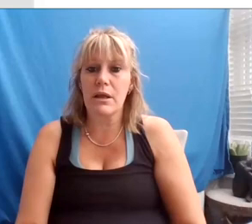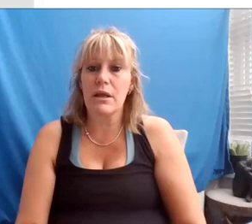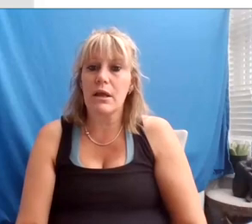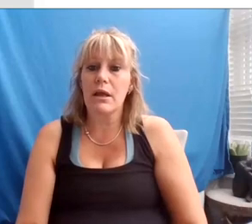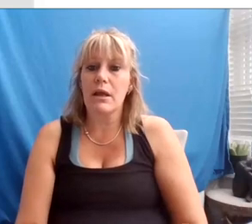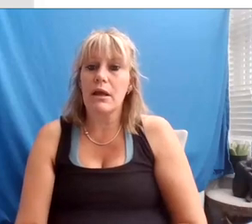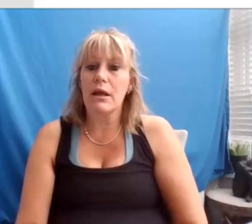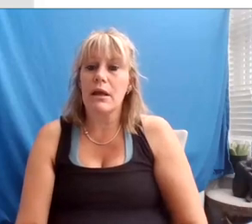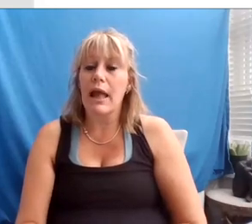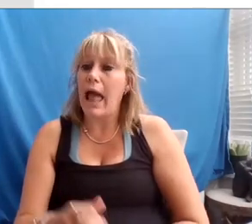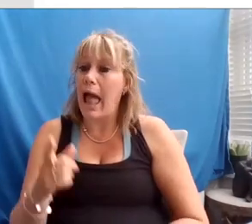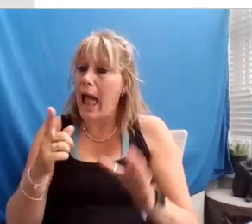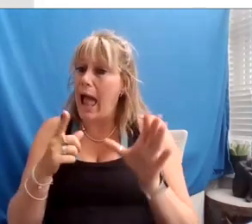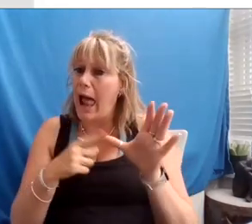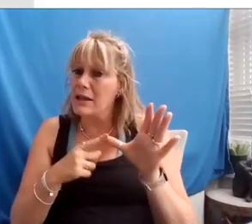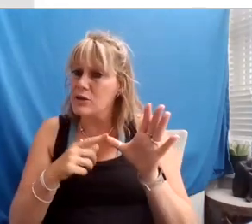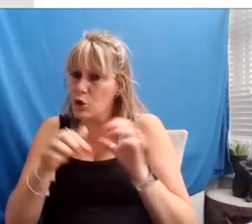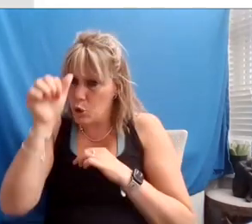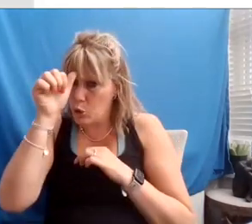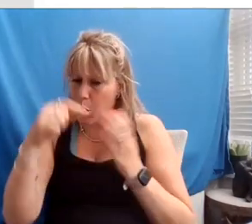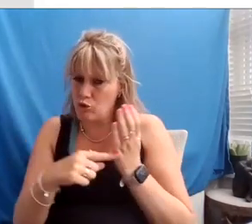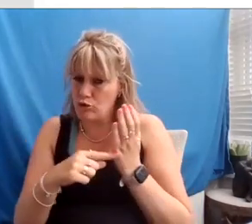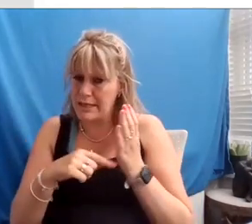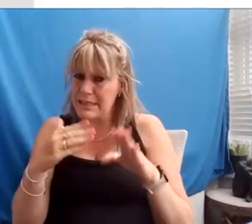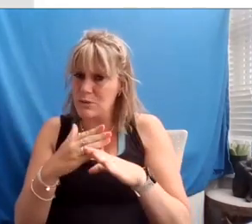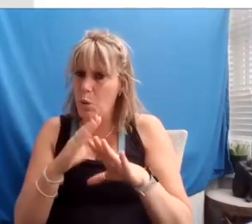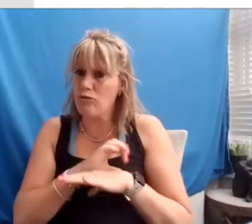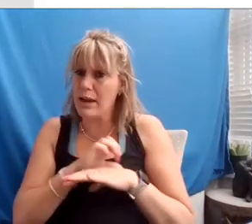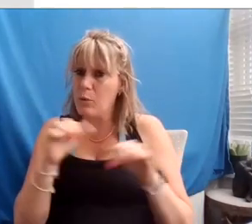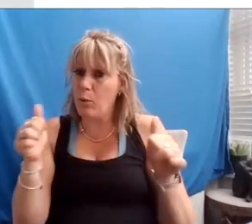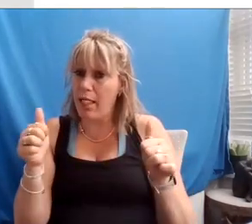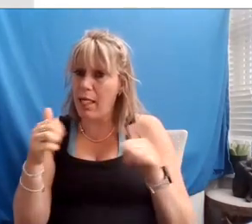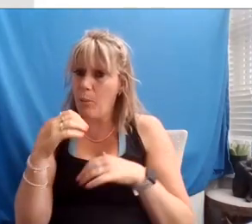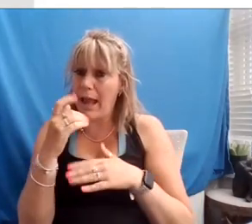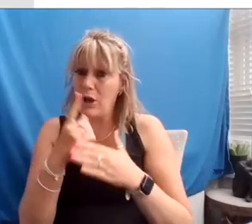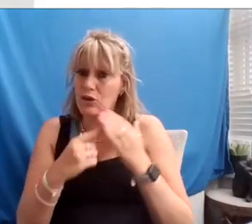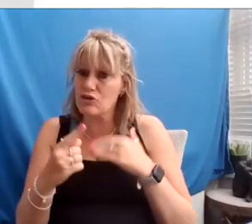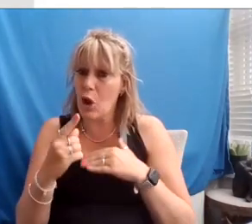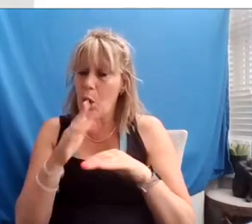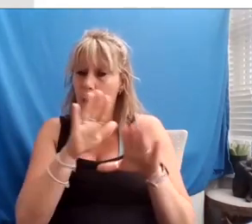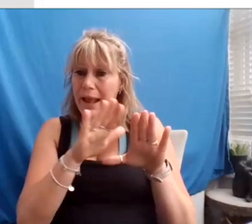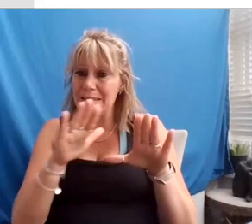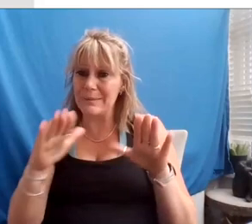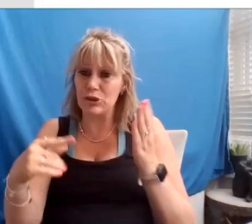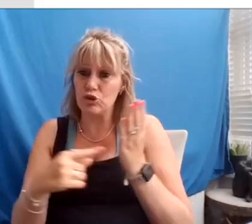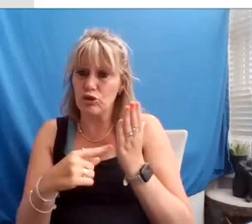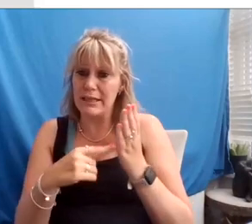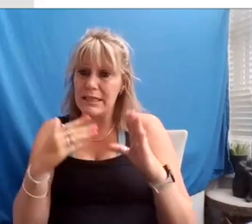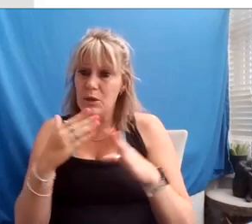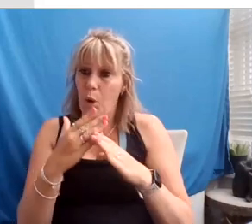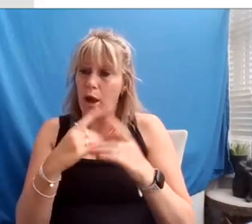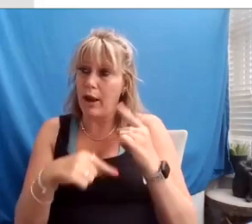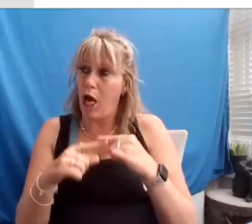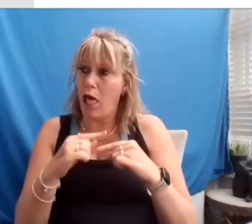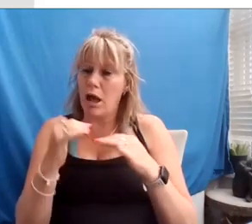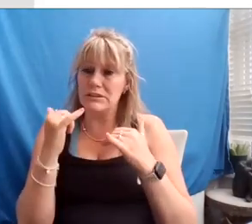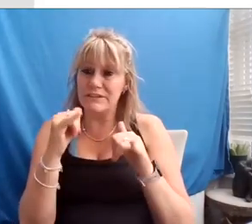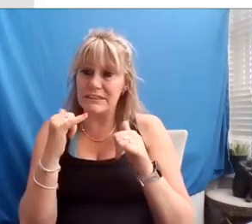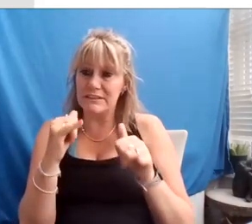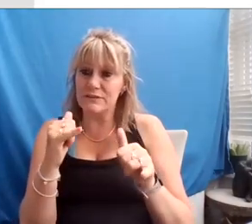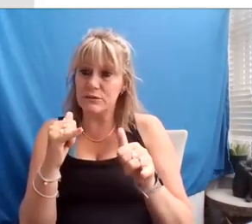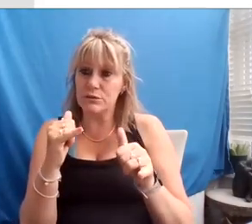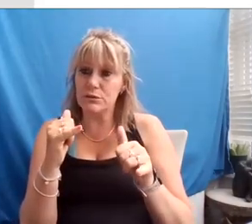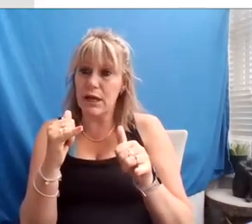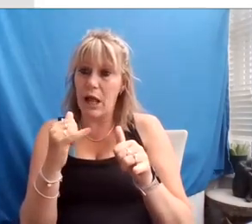work really well, and we had a solo exhibition of Tracy's work in our last festival, and you said some